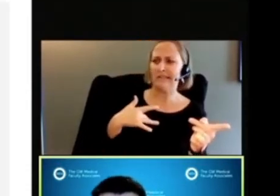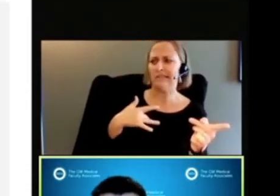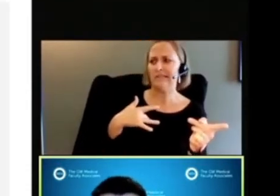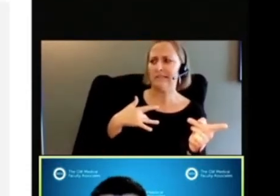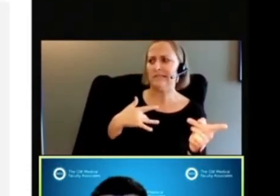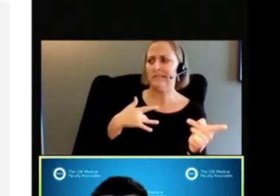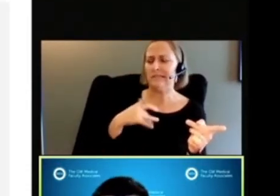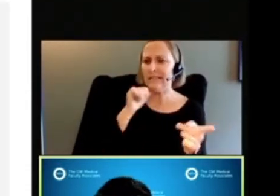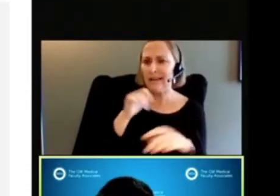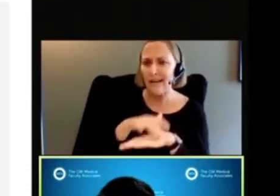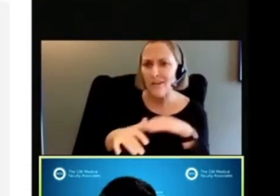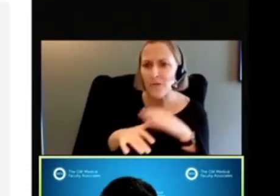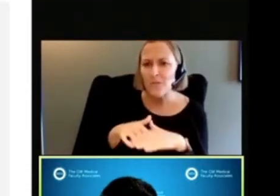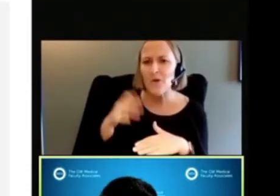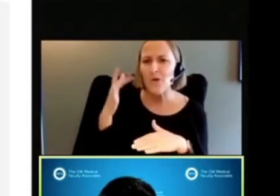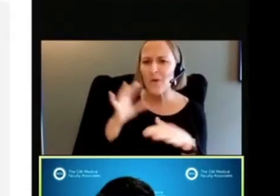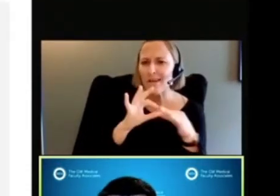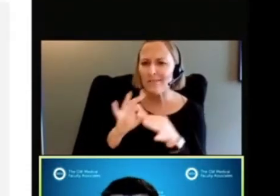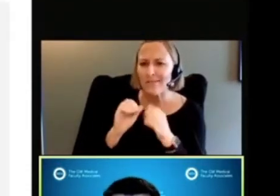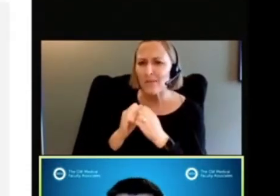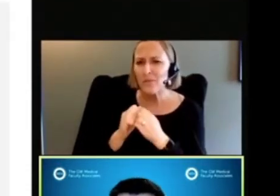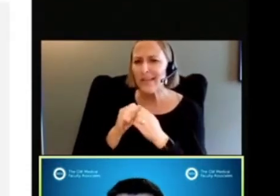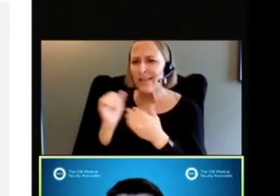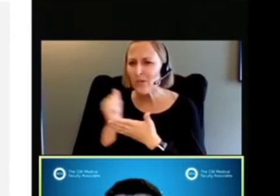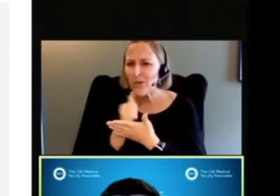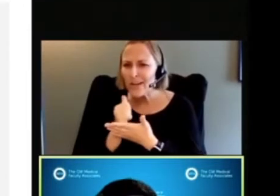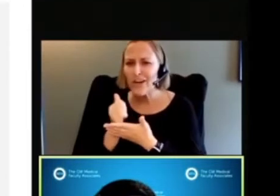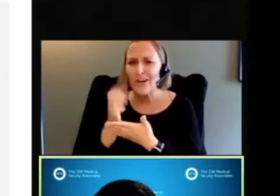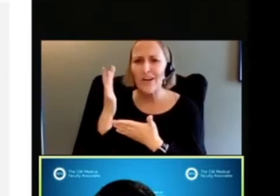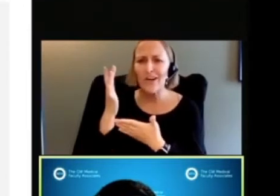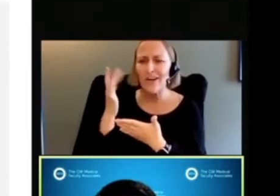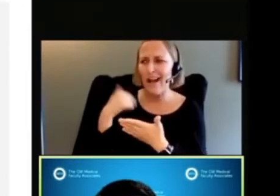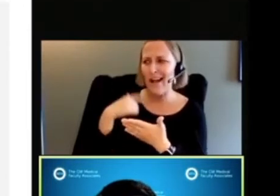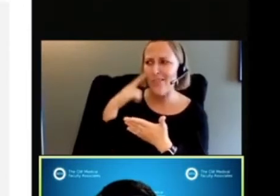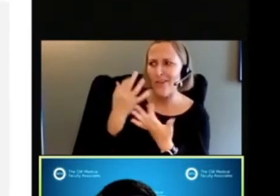it's being associated with a credit card confirmation. And